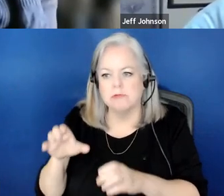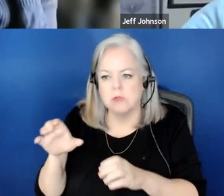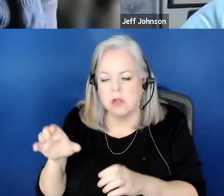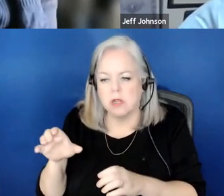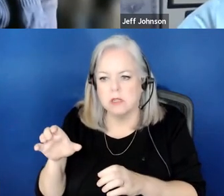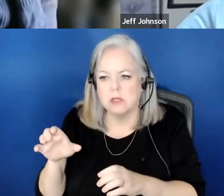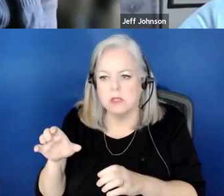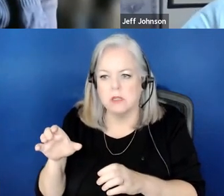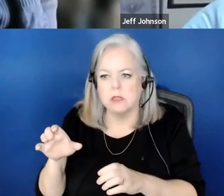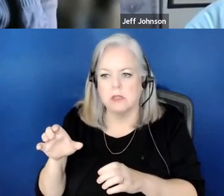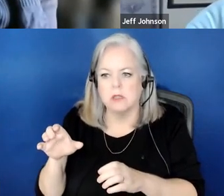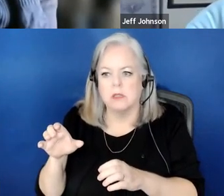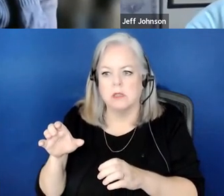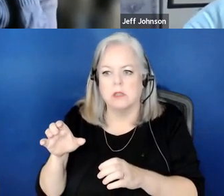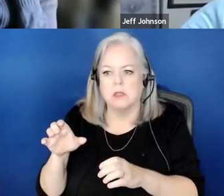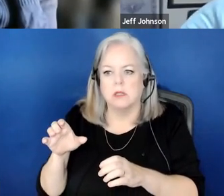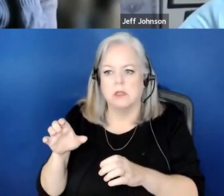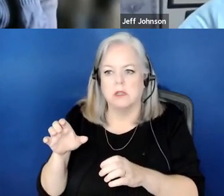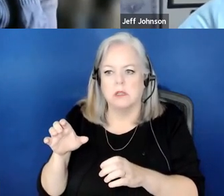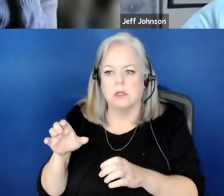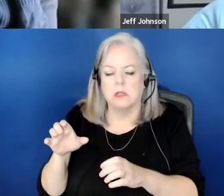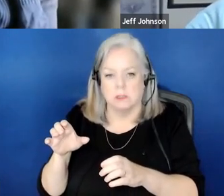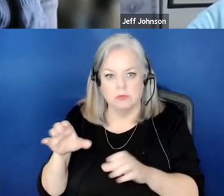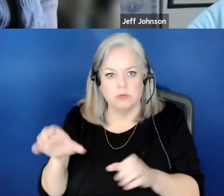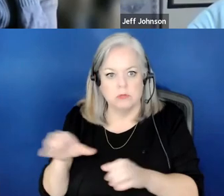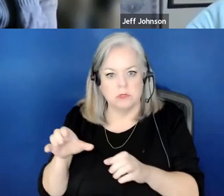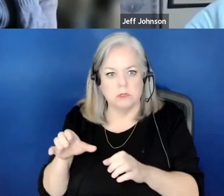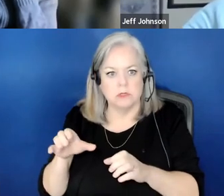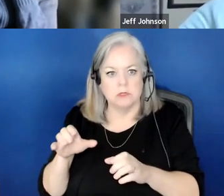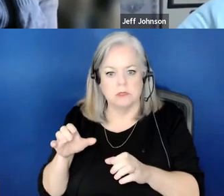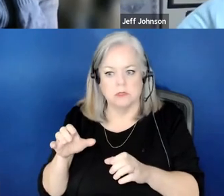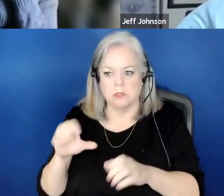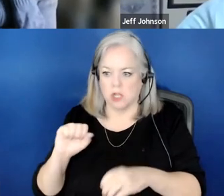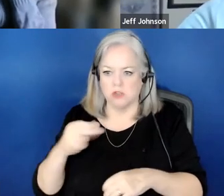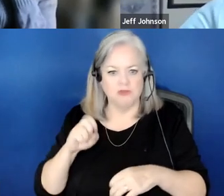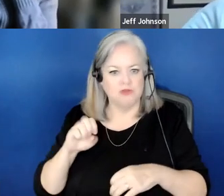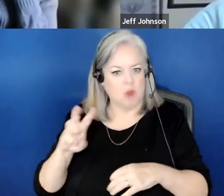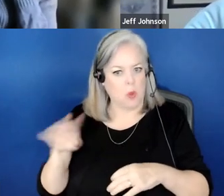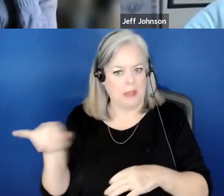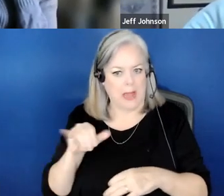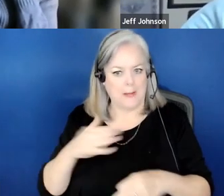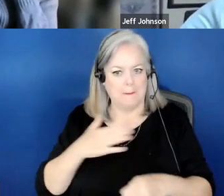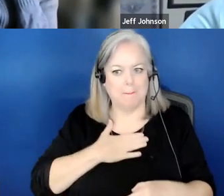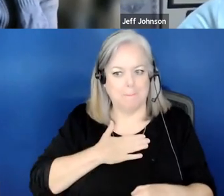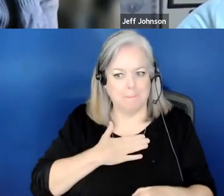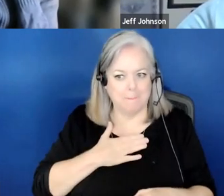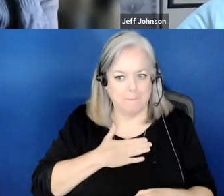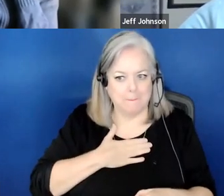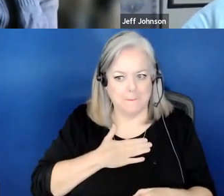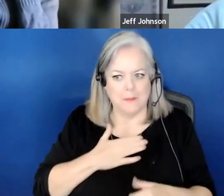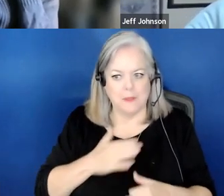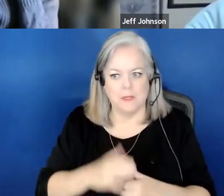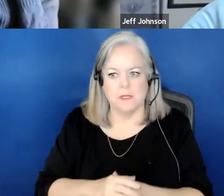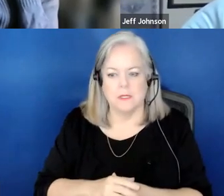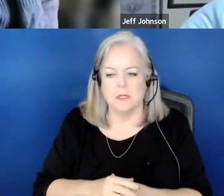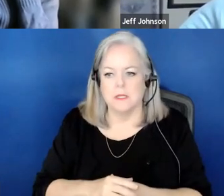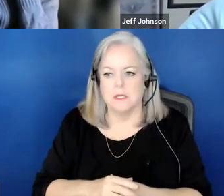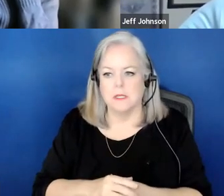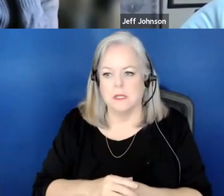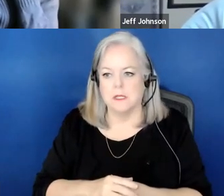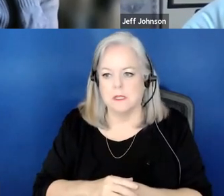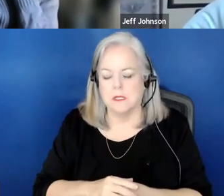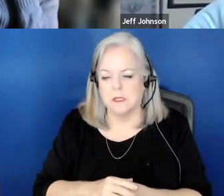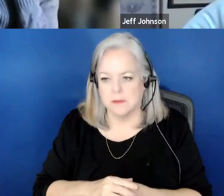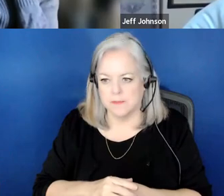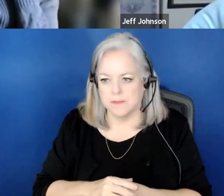show like mine. But the organization